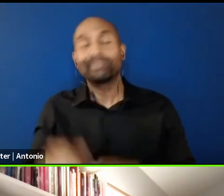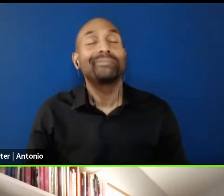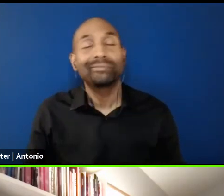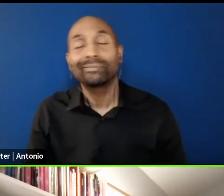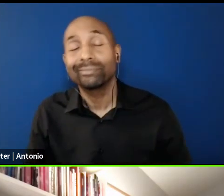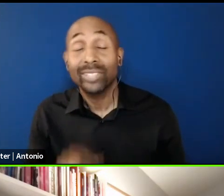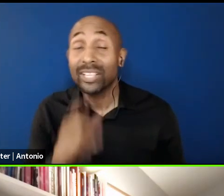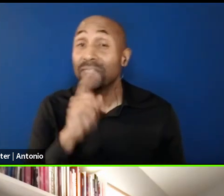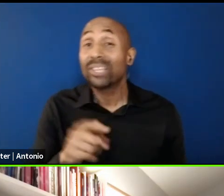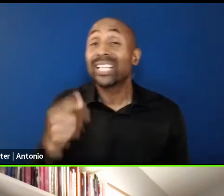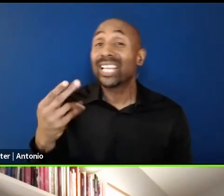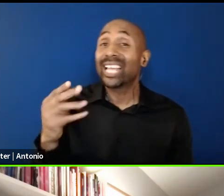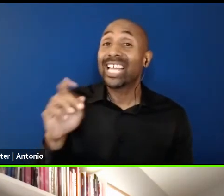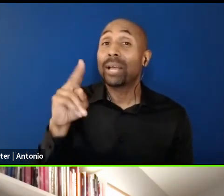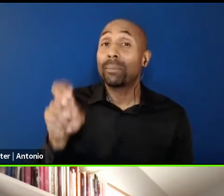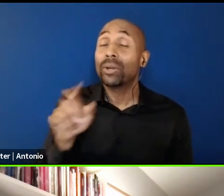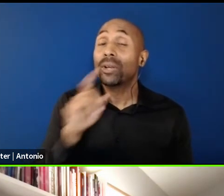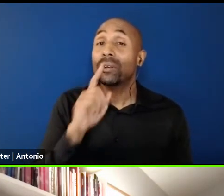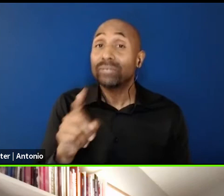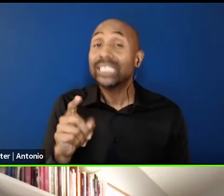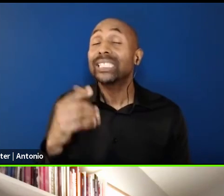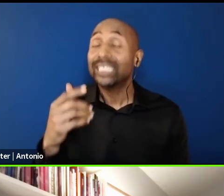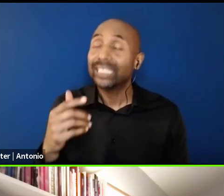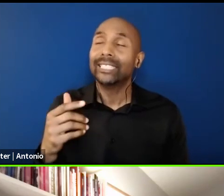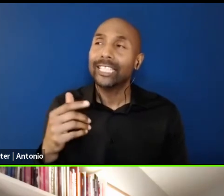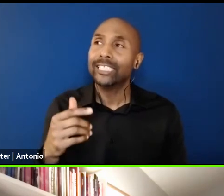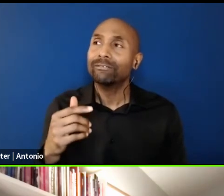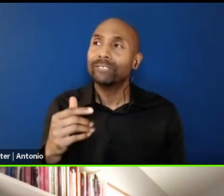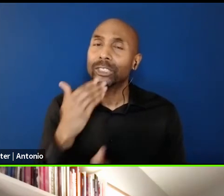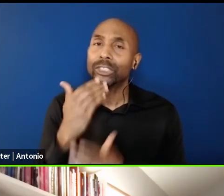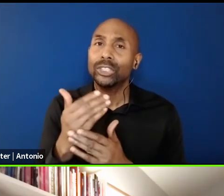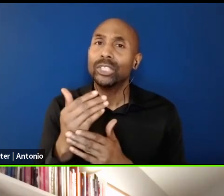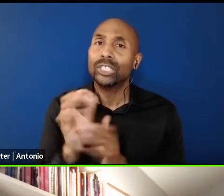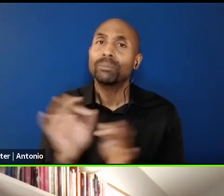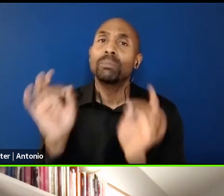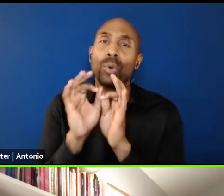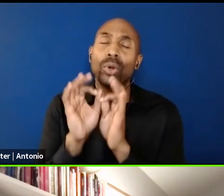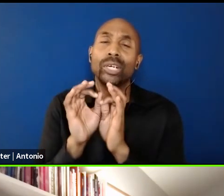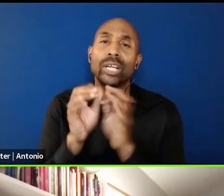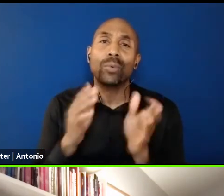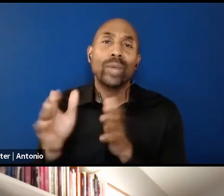valuable instrument for doing that over the years.